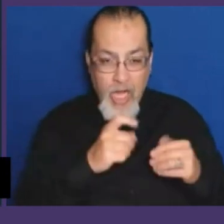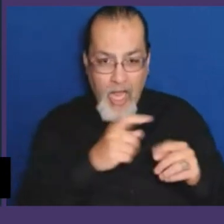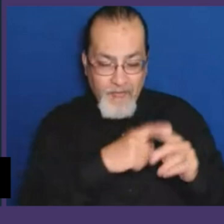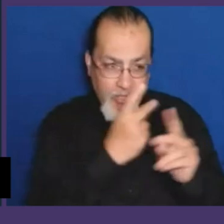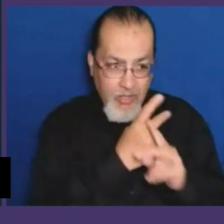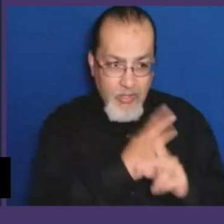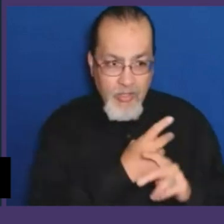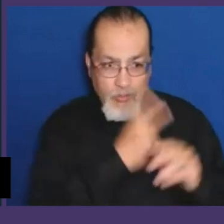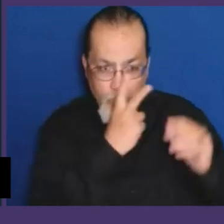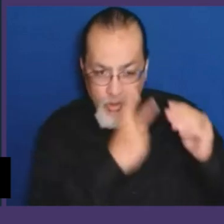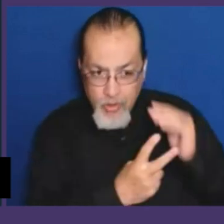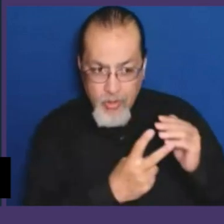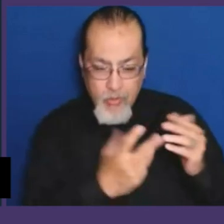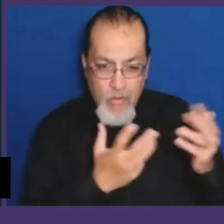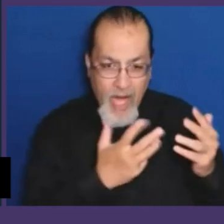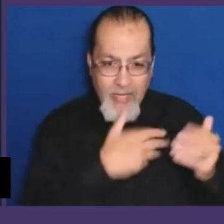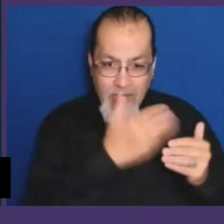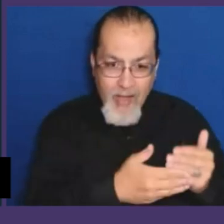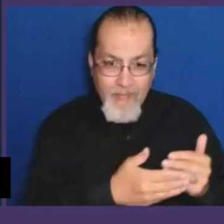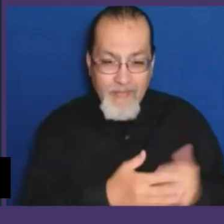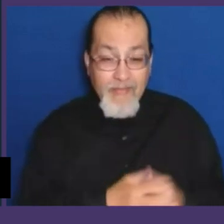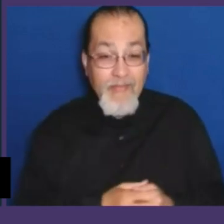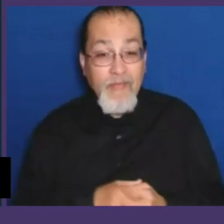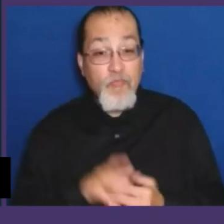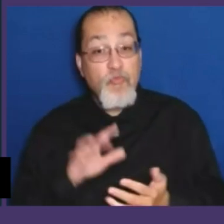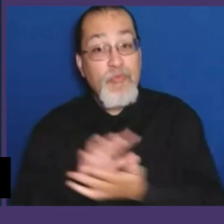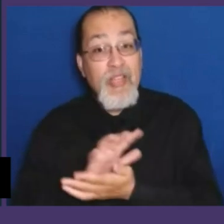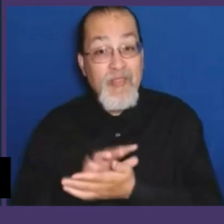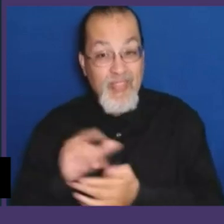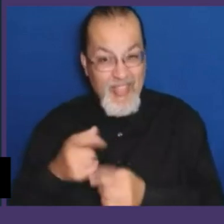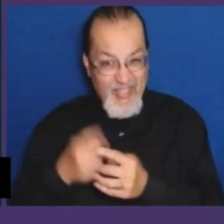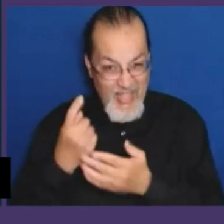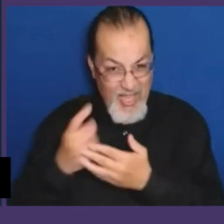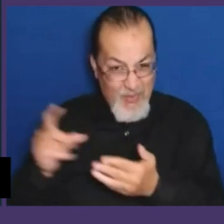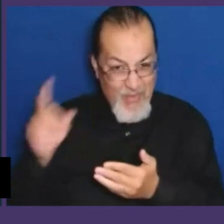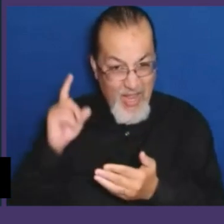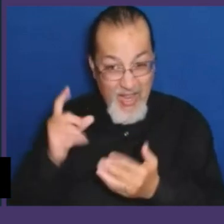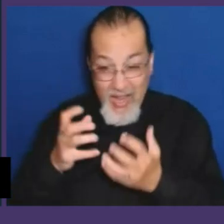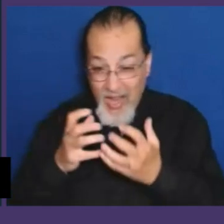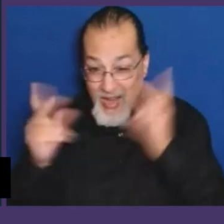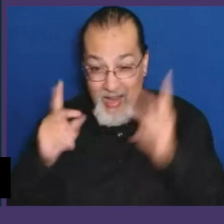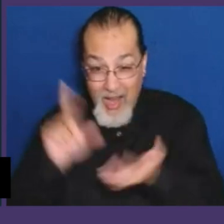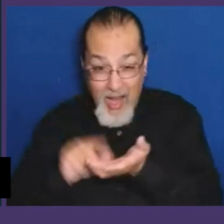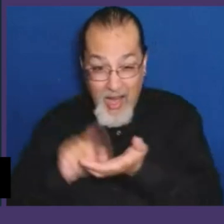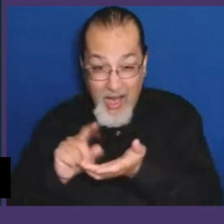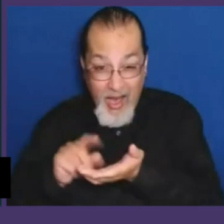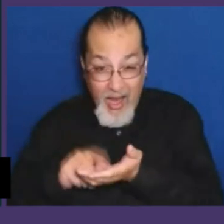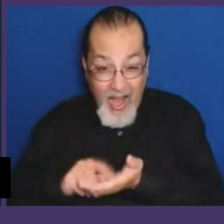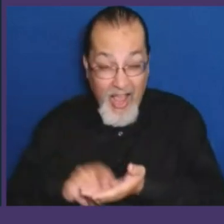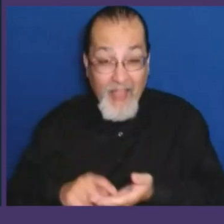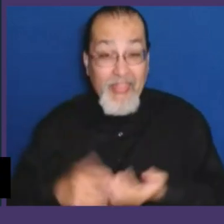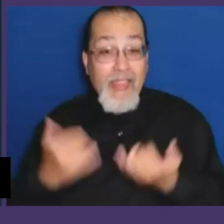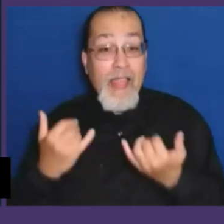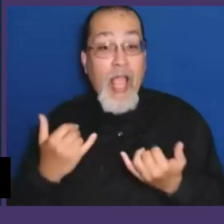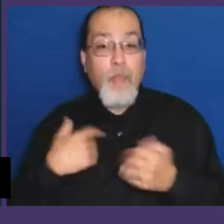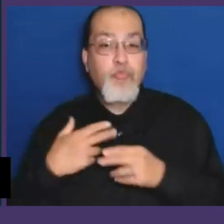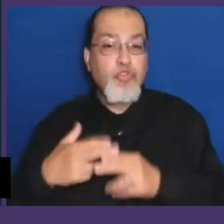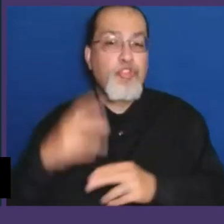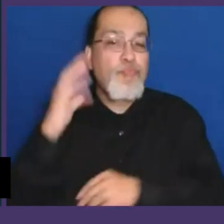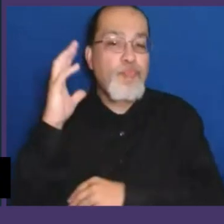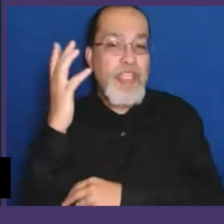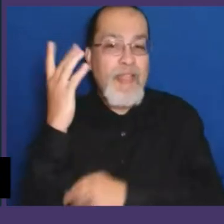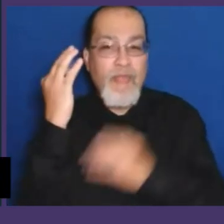is pretty quickly evolving. It's called Tree of Thought. And in Tree of Thought, the authors of this paper propose maintaining multiple